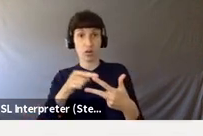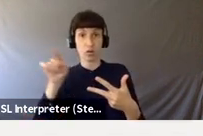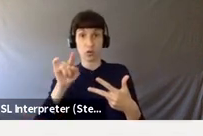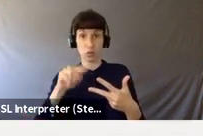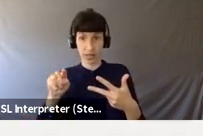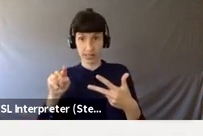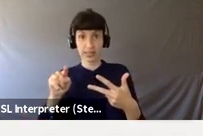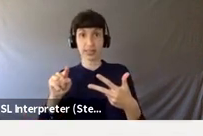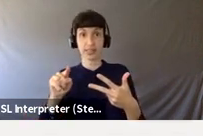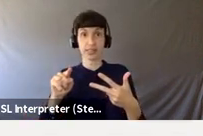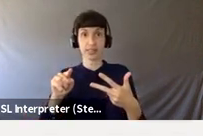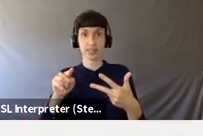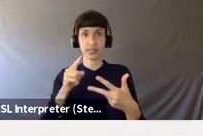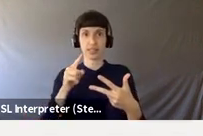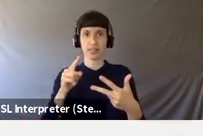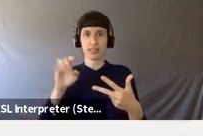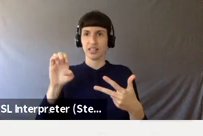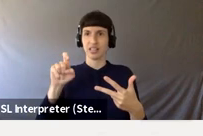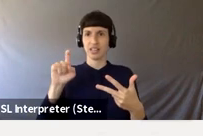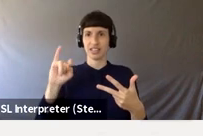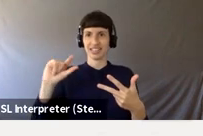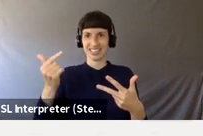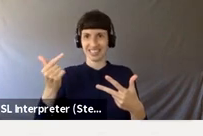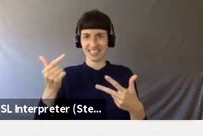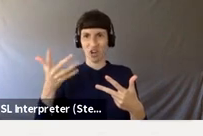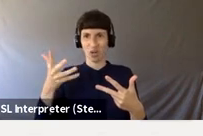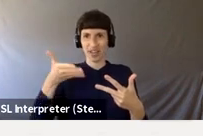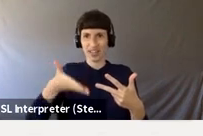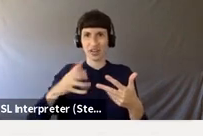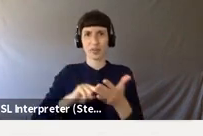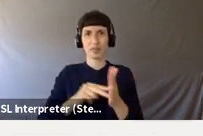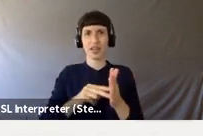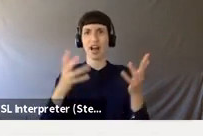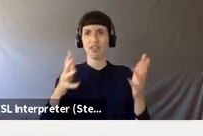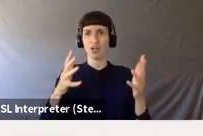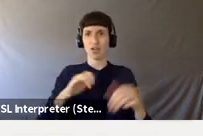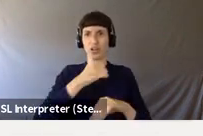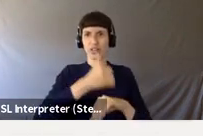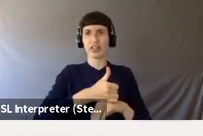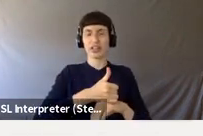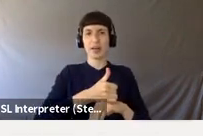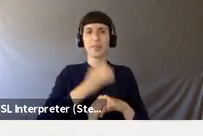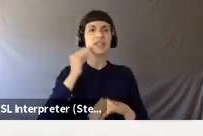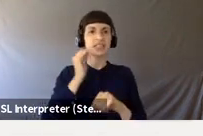And from existing, that means I've already created an assignment somewhere else and I want to reuse